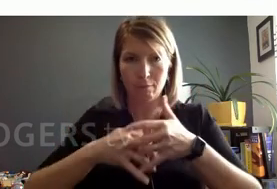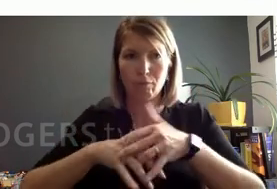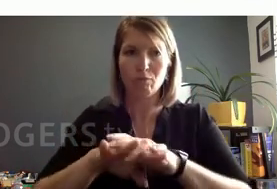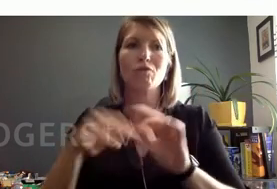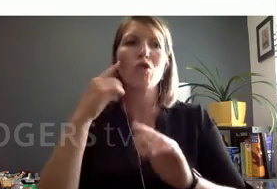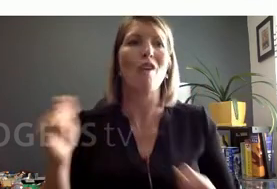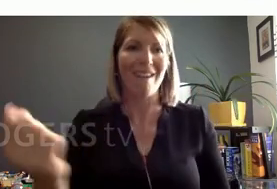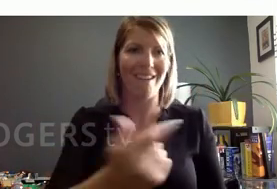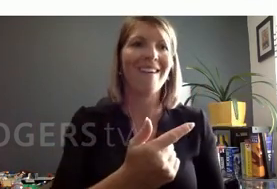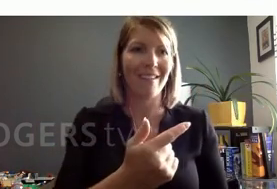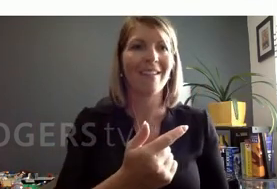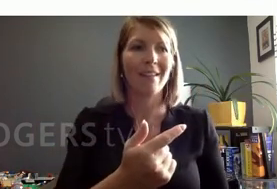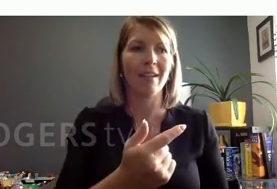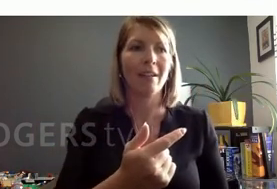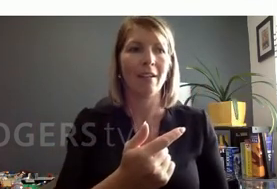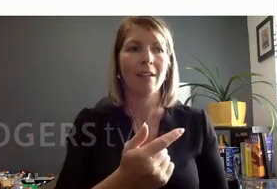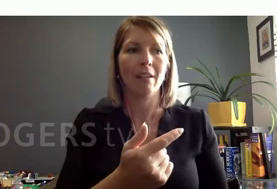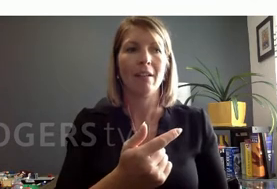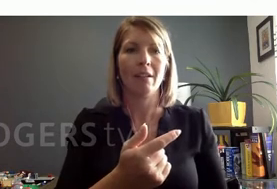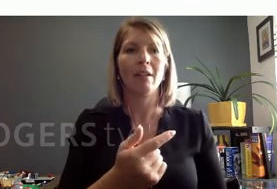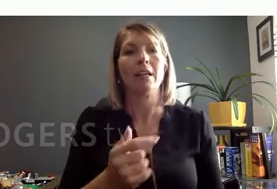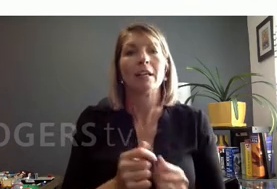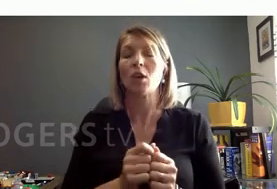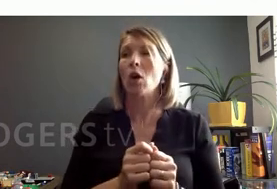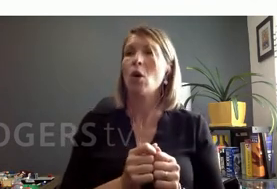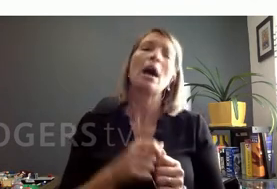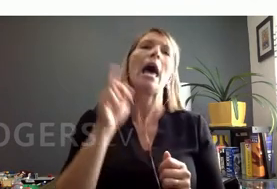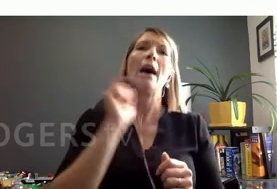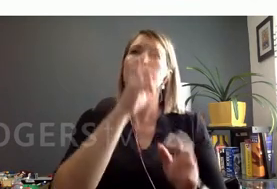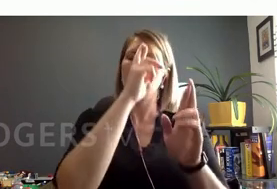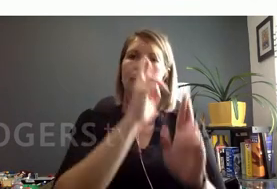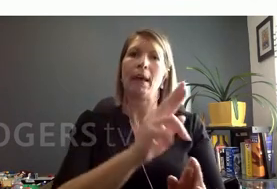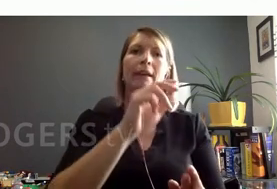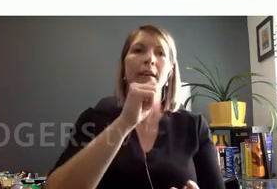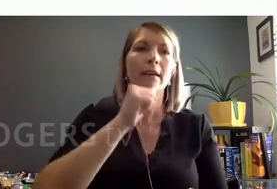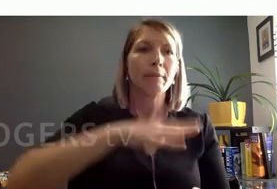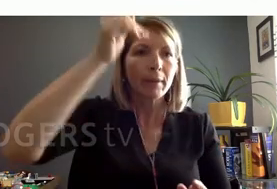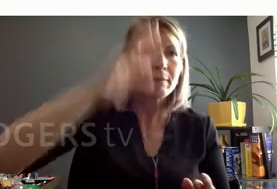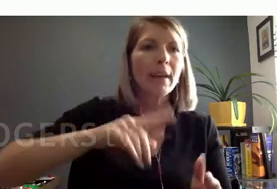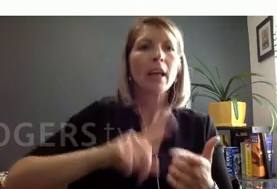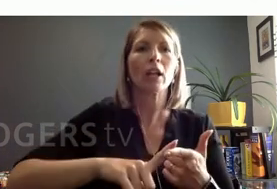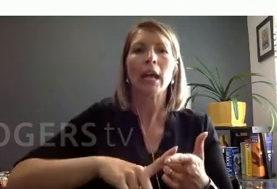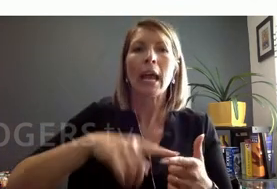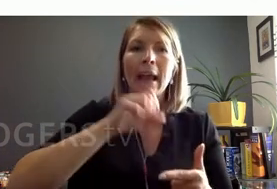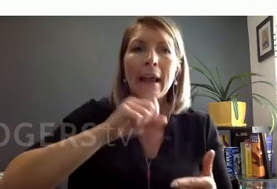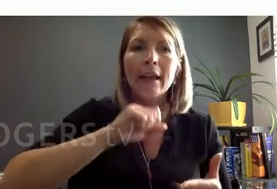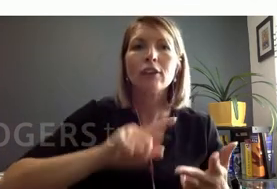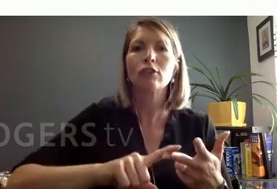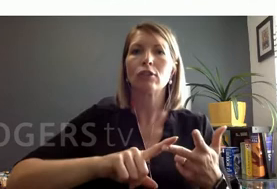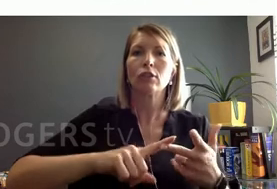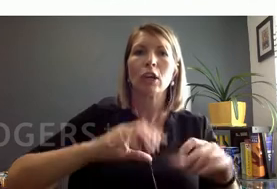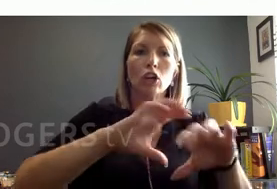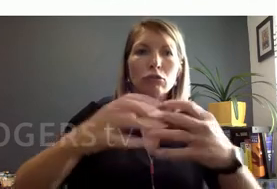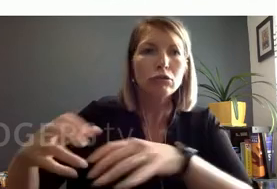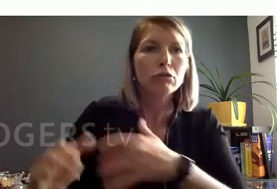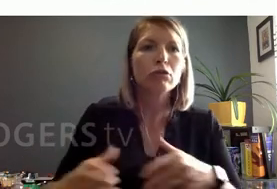of differences such as gender, ethnicity, age, national origin, indigenous status, sexual